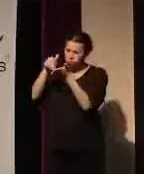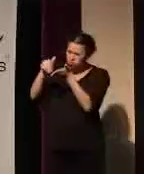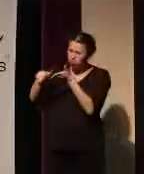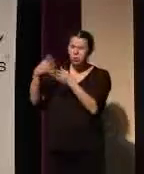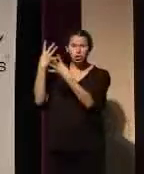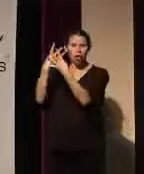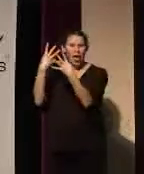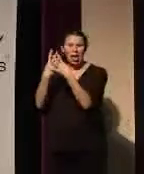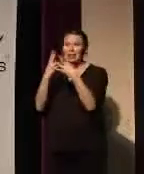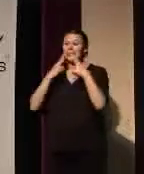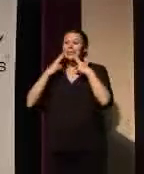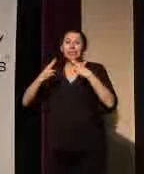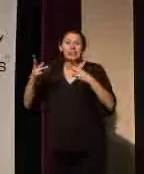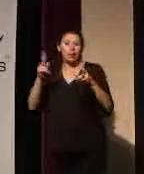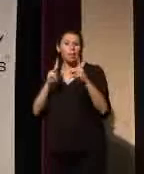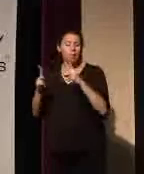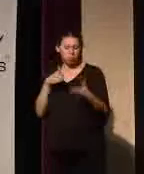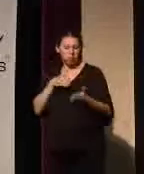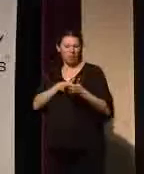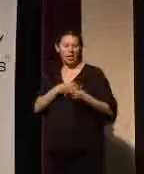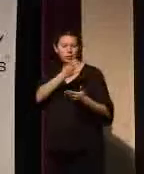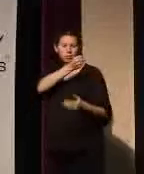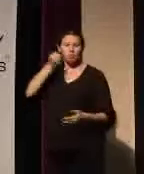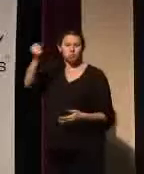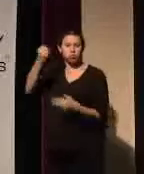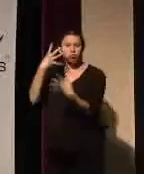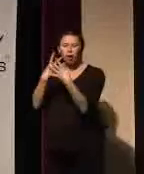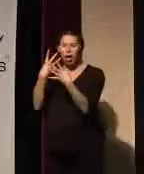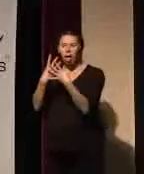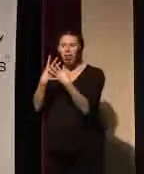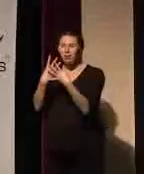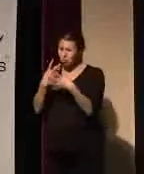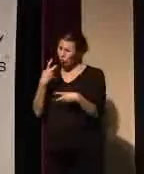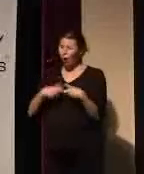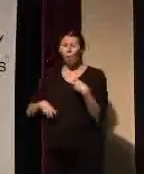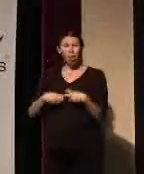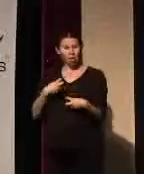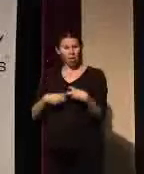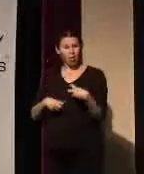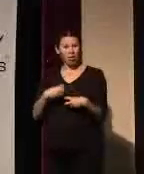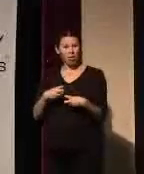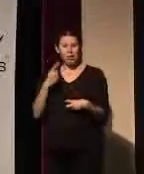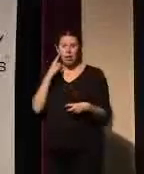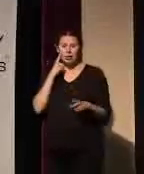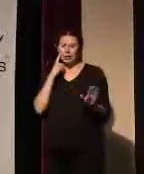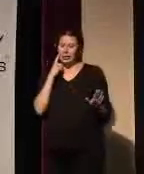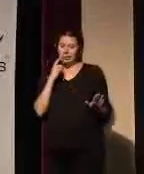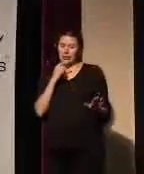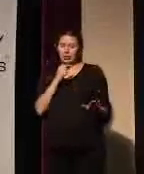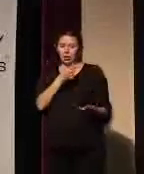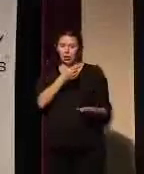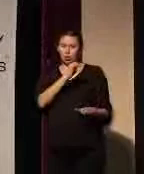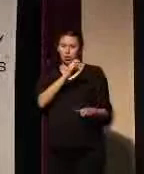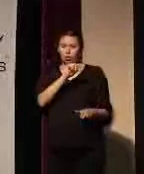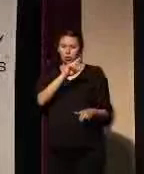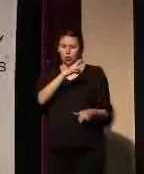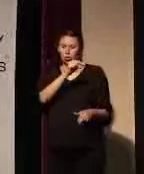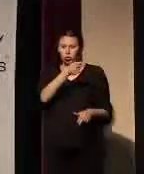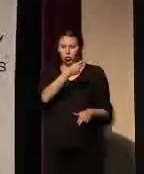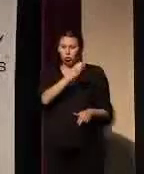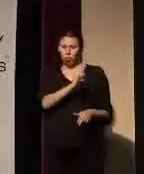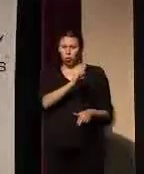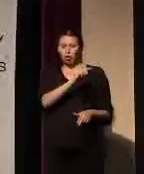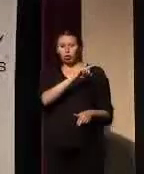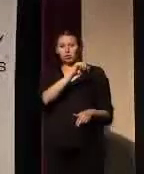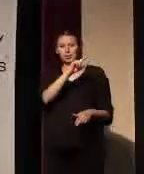with innocent people being convicted. And as much as I didn't think it looked good for George Zimmerman going into the trial, I wanted to